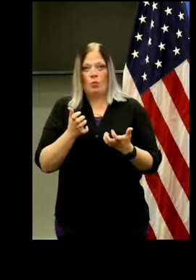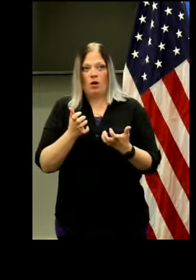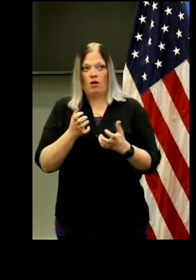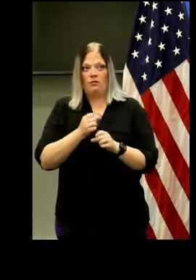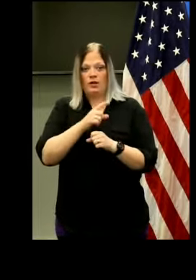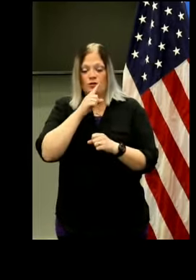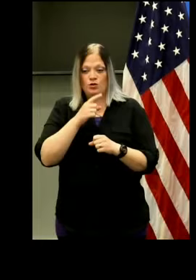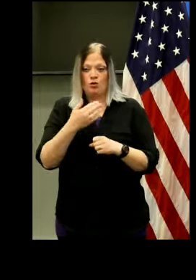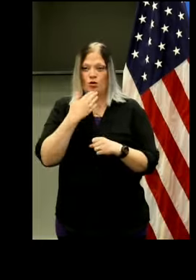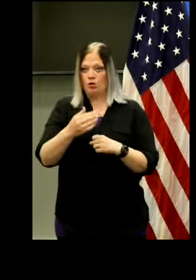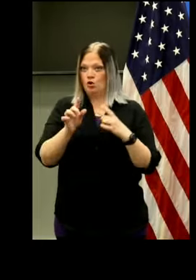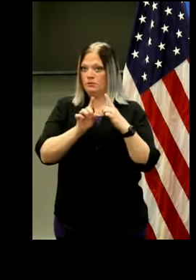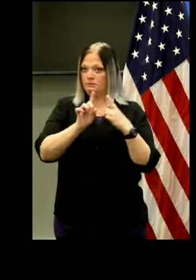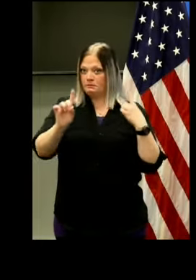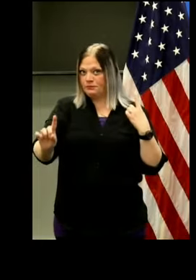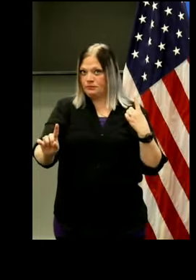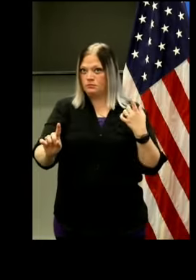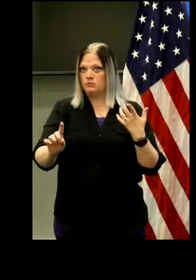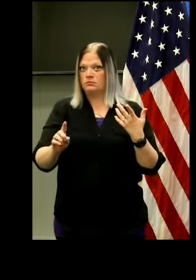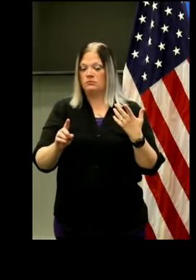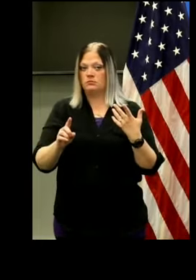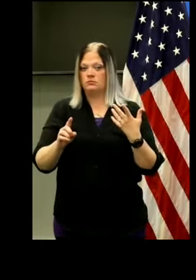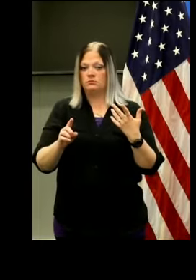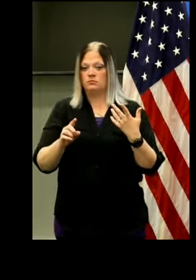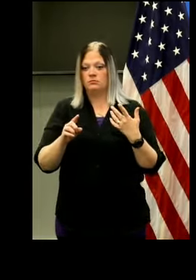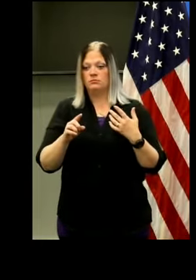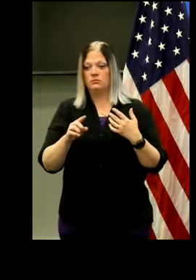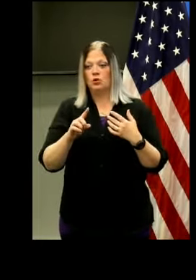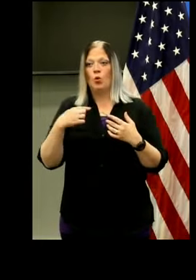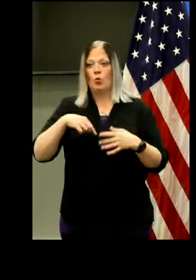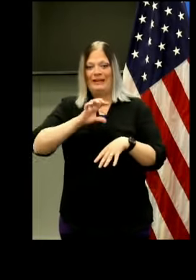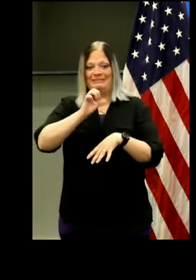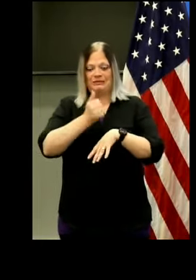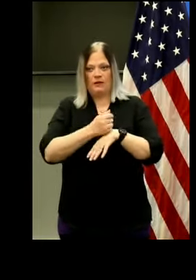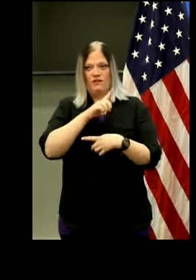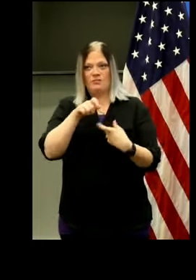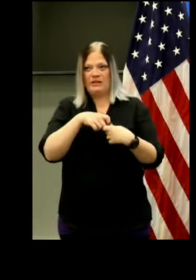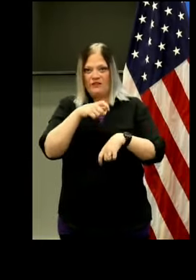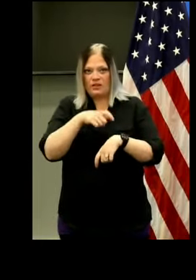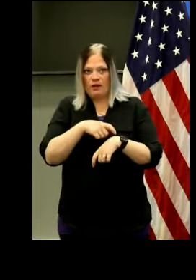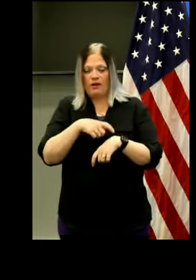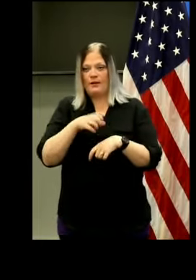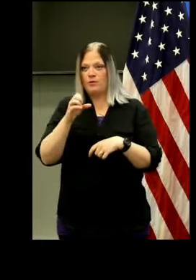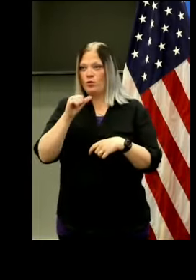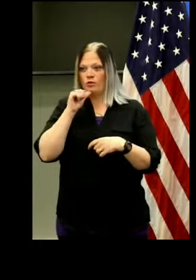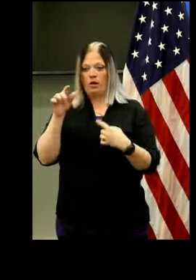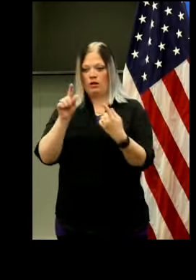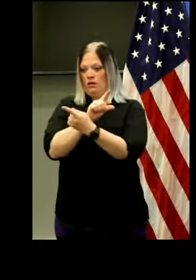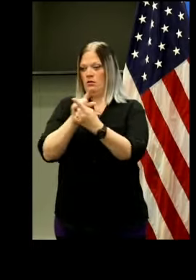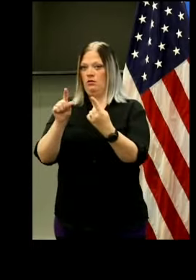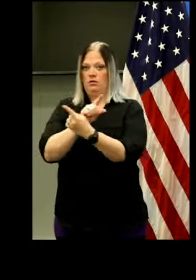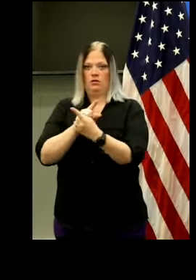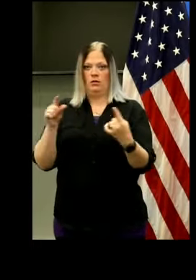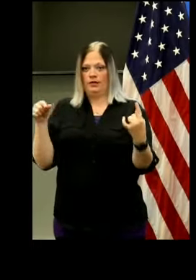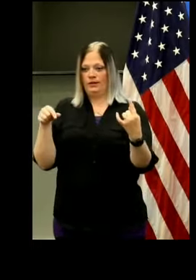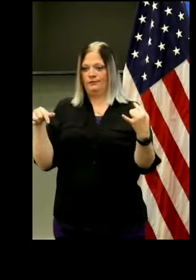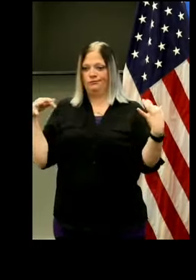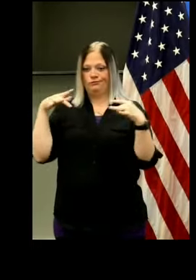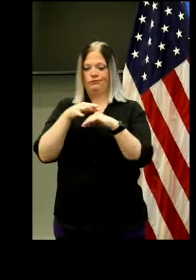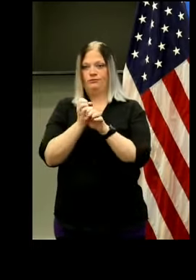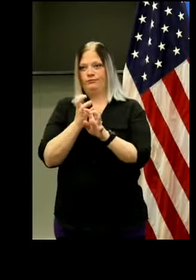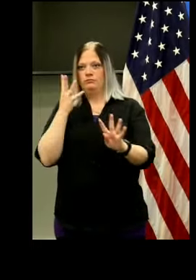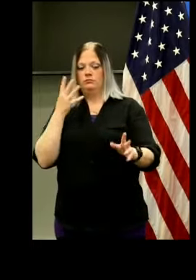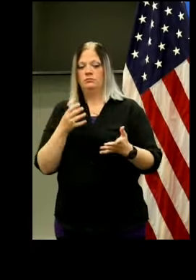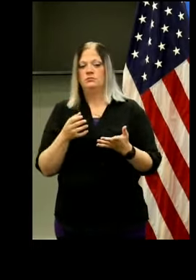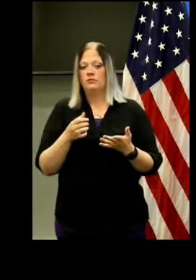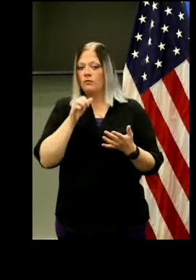good social distancing, so we have you at a certain time that is scheduled. You won't be, a whole bunch of people won't be crowded up in line.